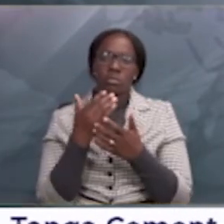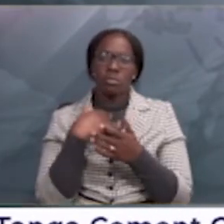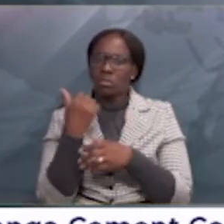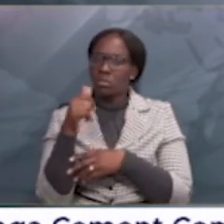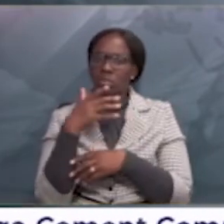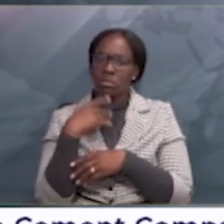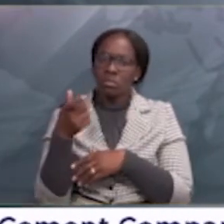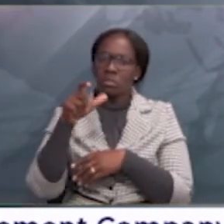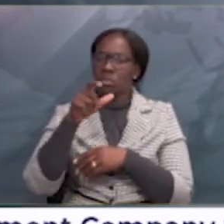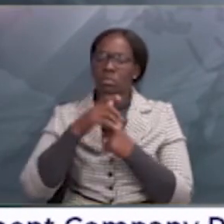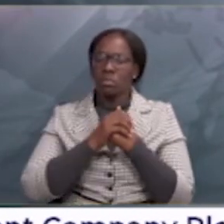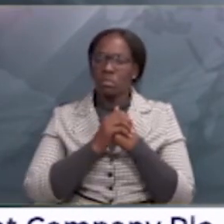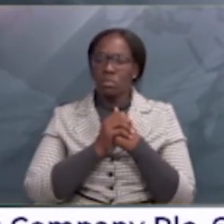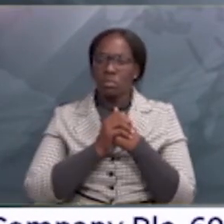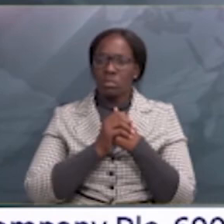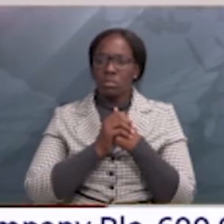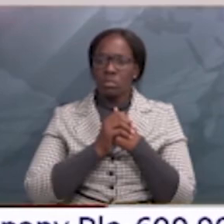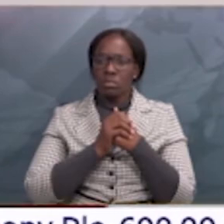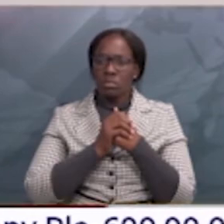you'd like to add?